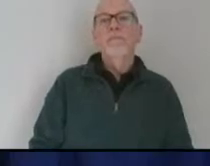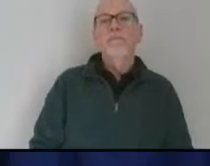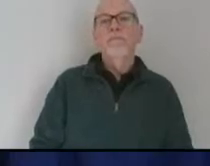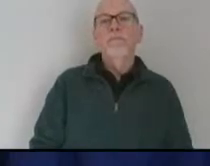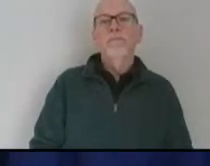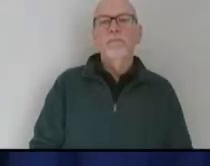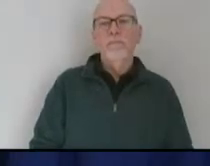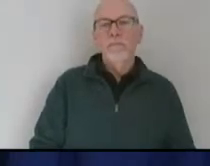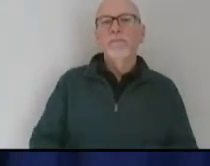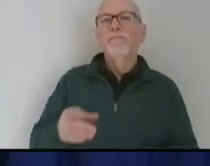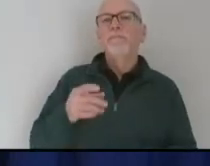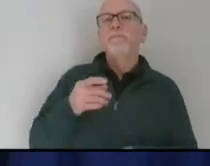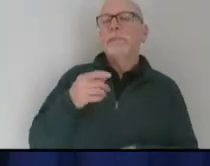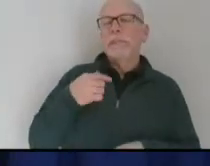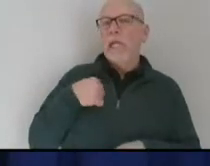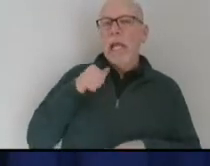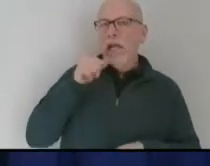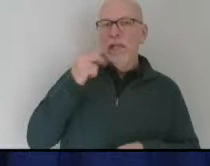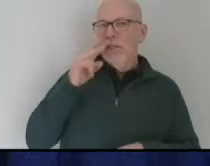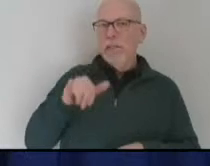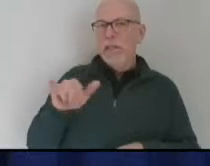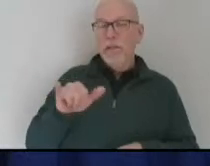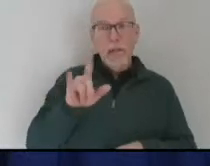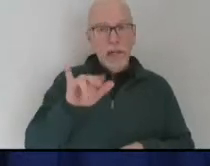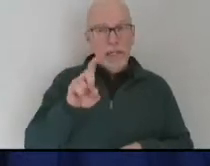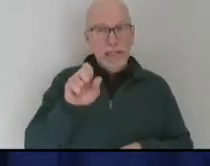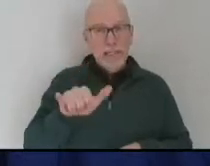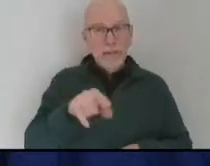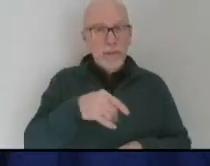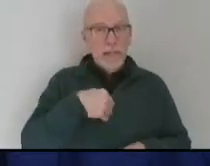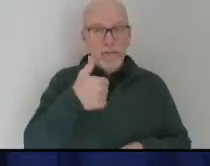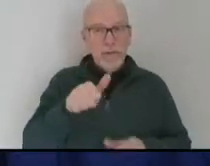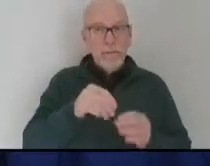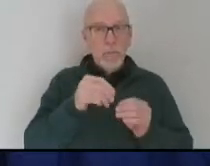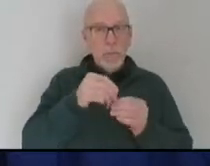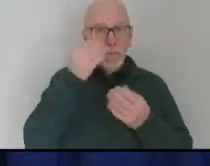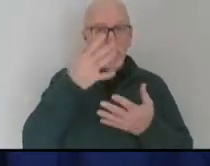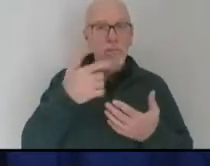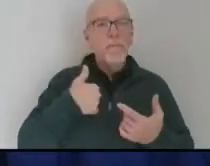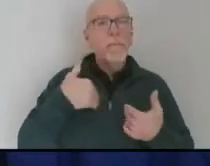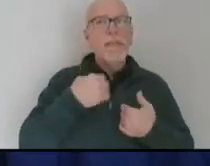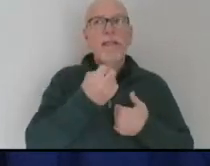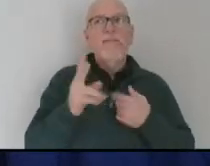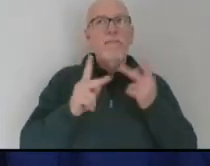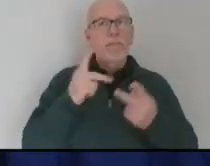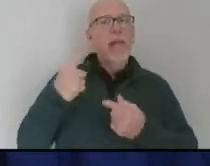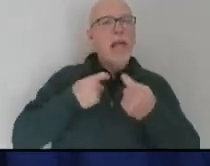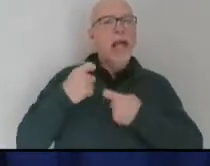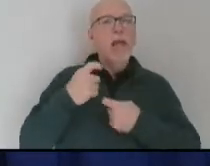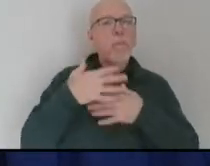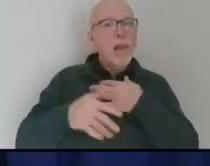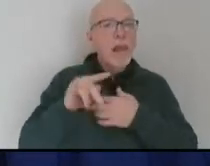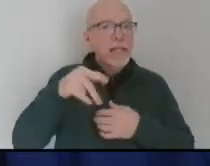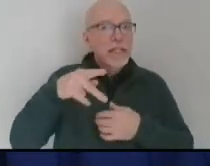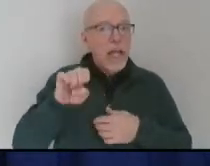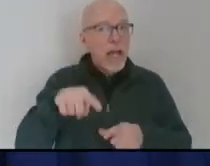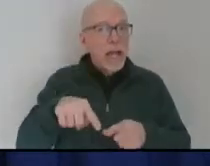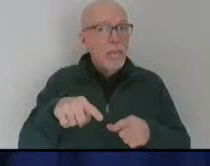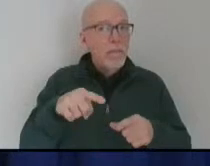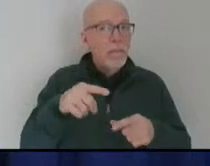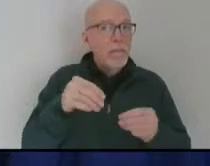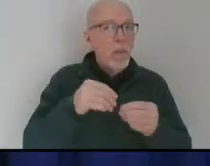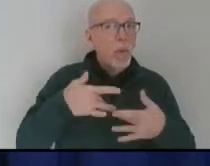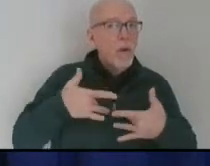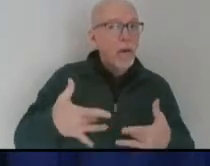I have not seen that either. Lindsay, do you have any more insight? I've had several people ask me that, but I literally have not seen anything from